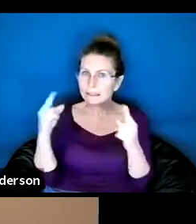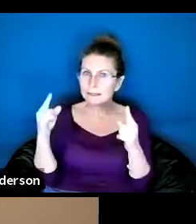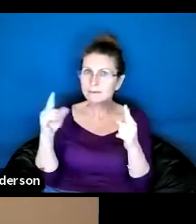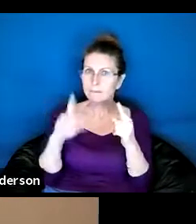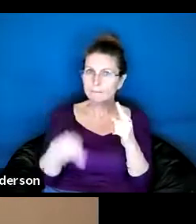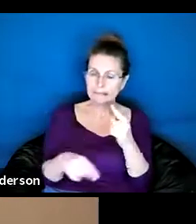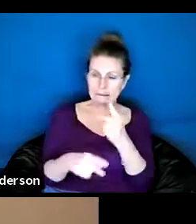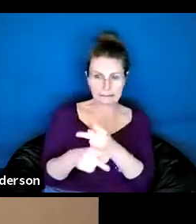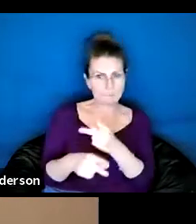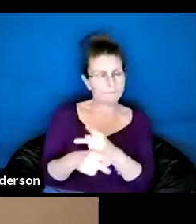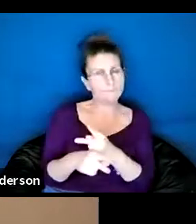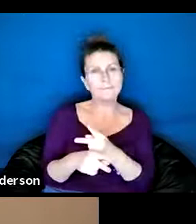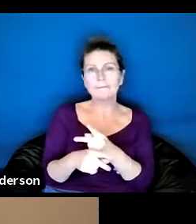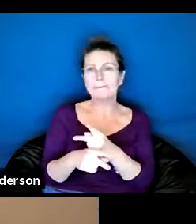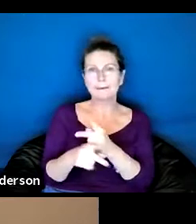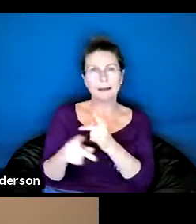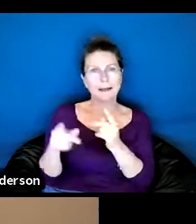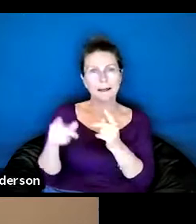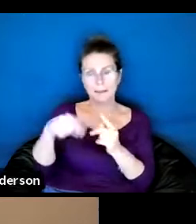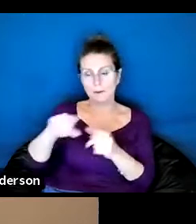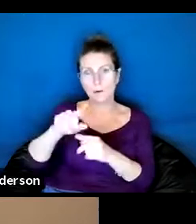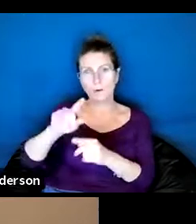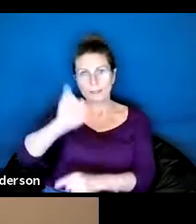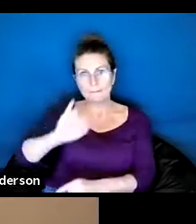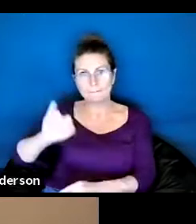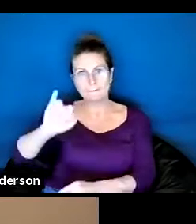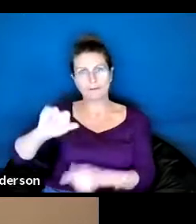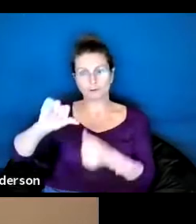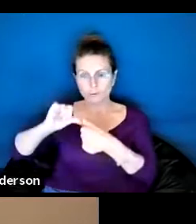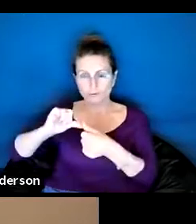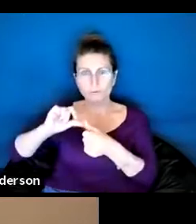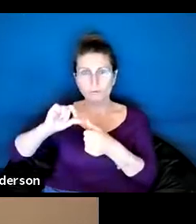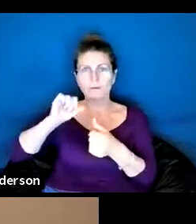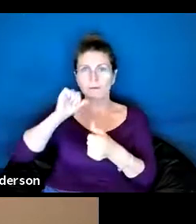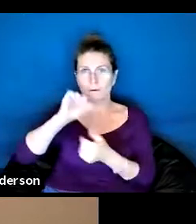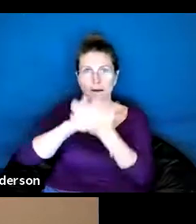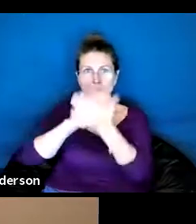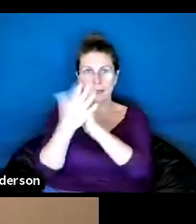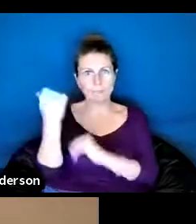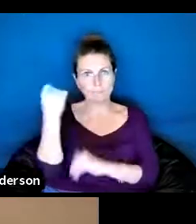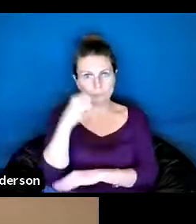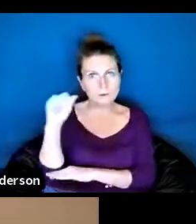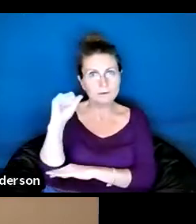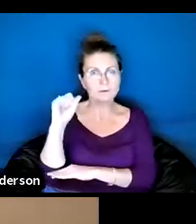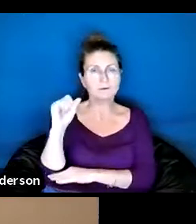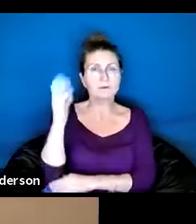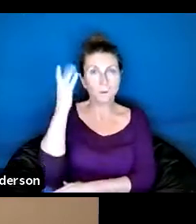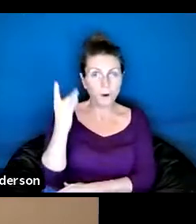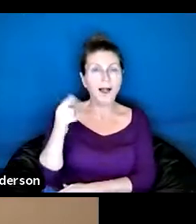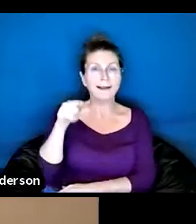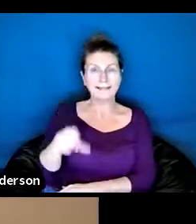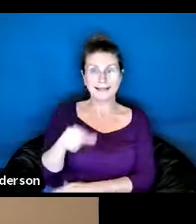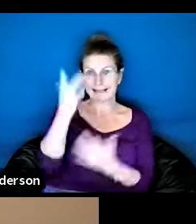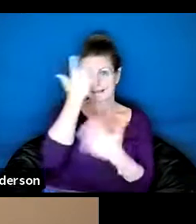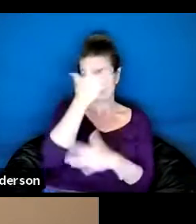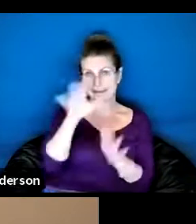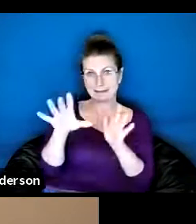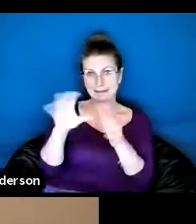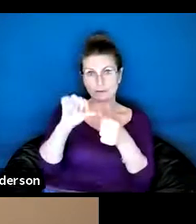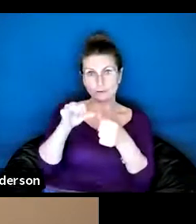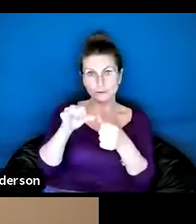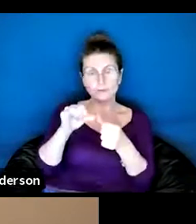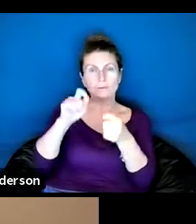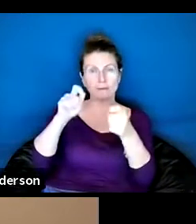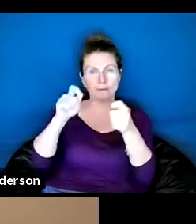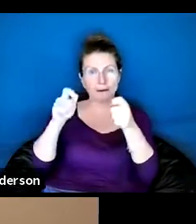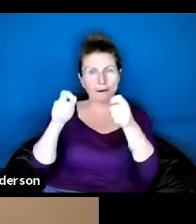we need to make sure we have new drugs that are in the pipeline, because microbes will continue to evolve. And so we need to evolve our knowledge as